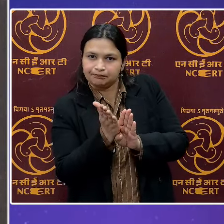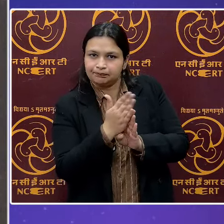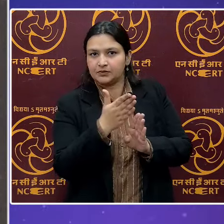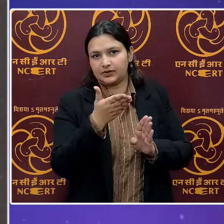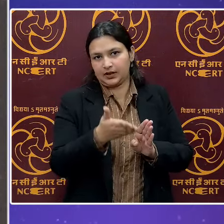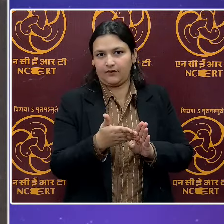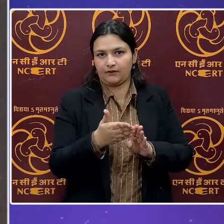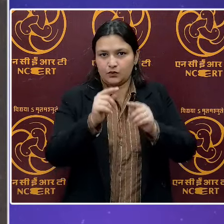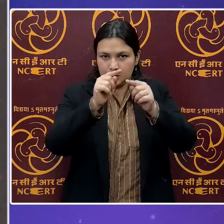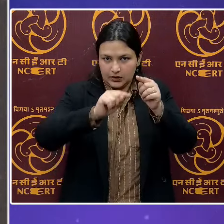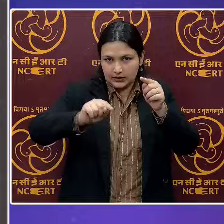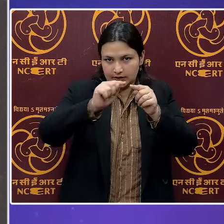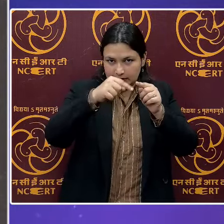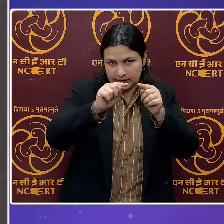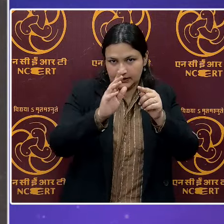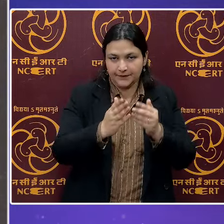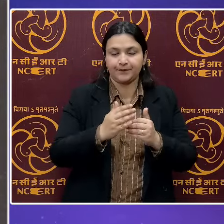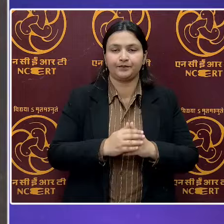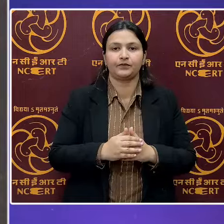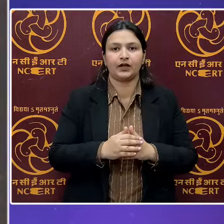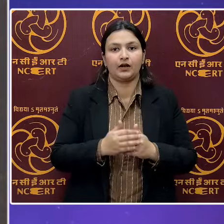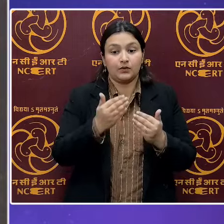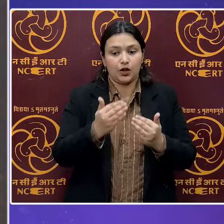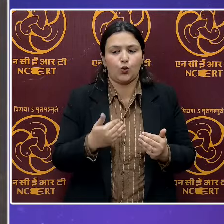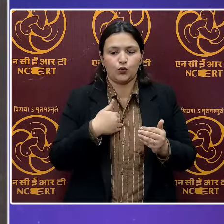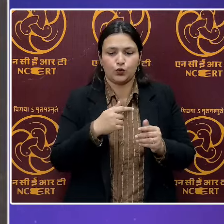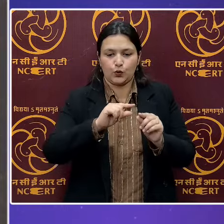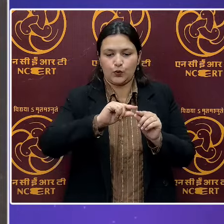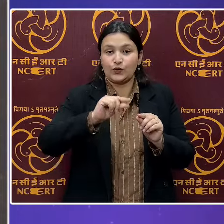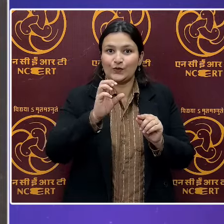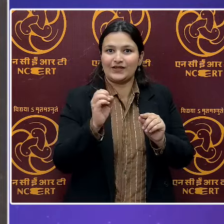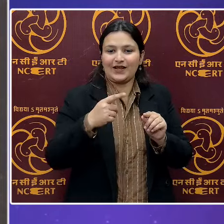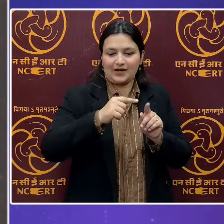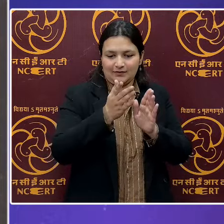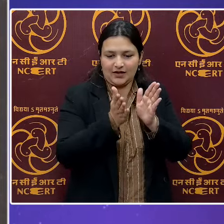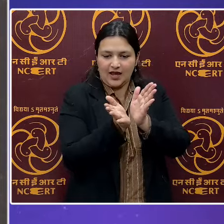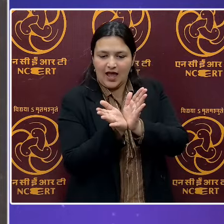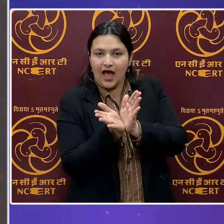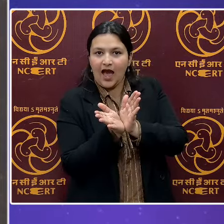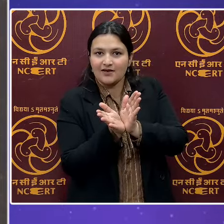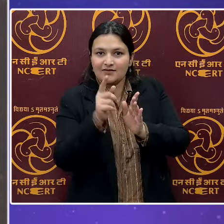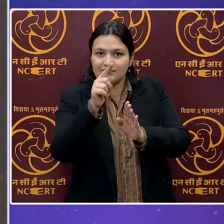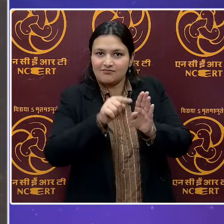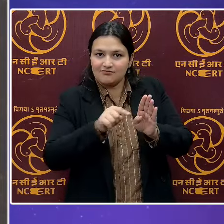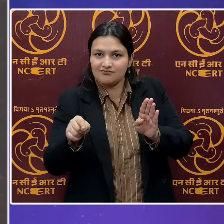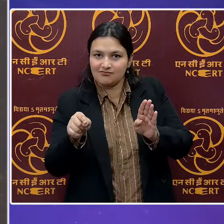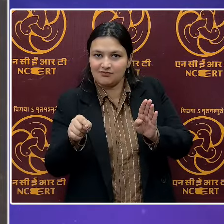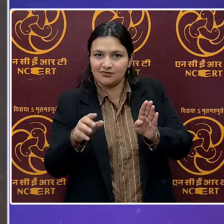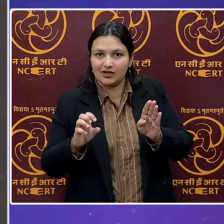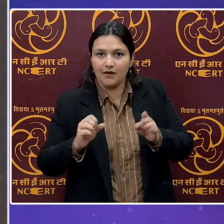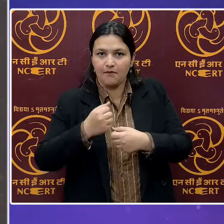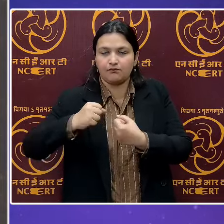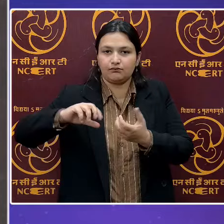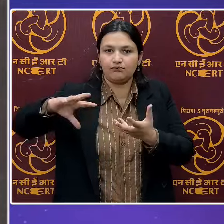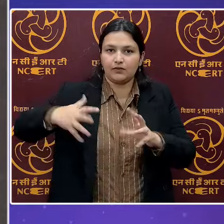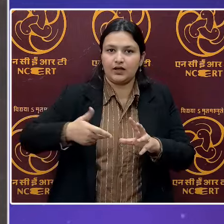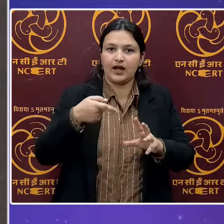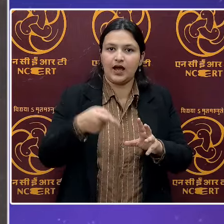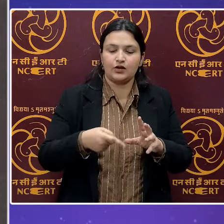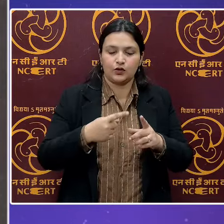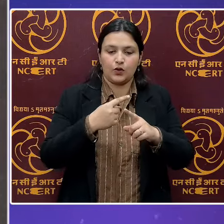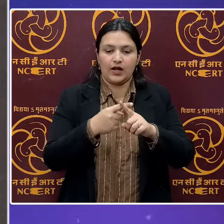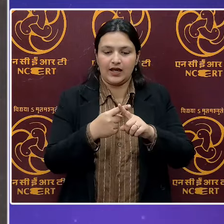Then this initial angle which it makes, that is at t is equal to 0, whatever angle it makes with the x axis,